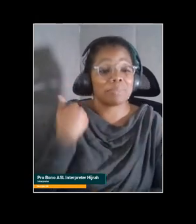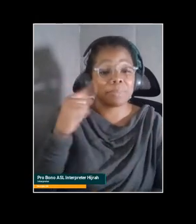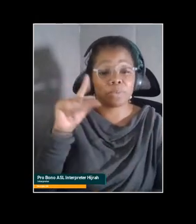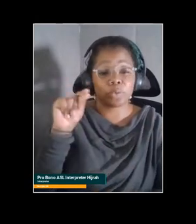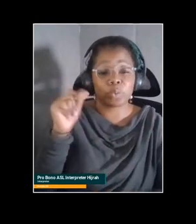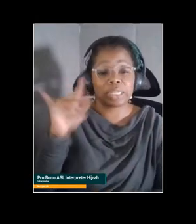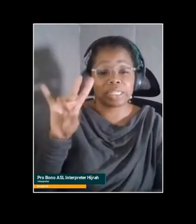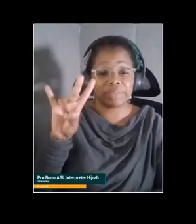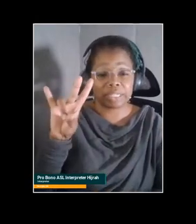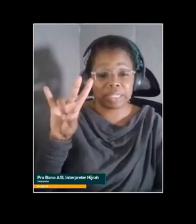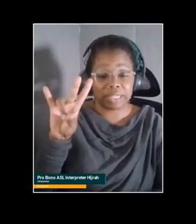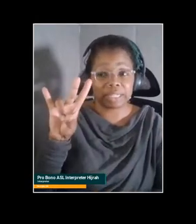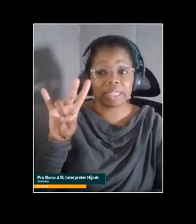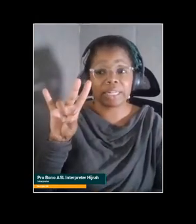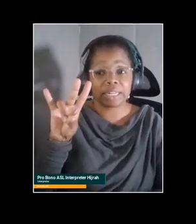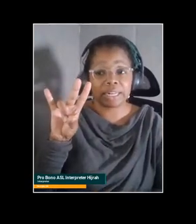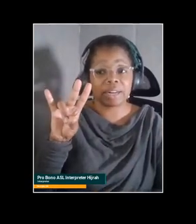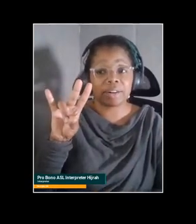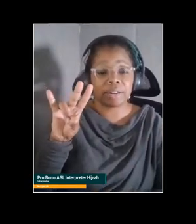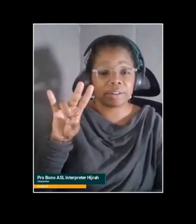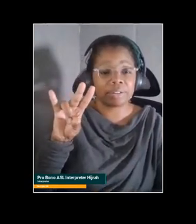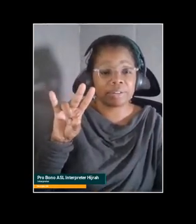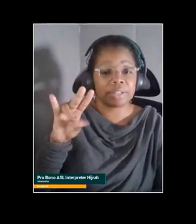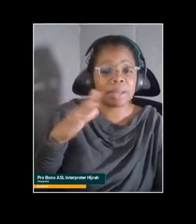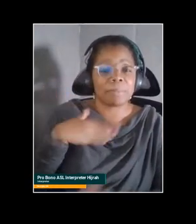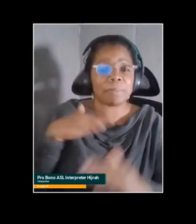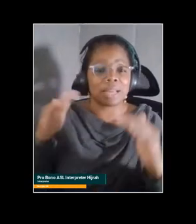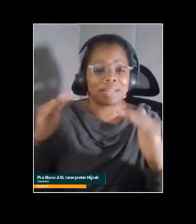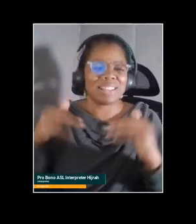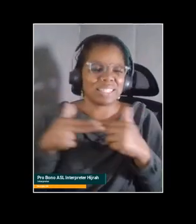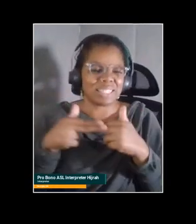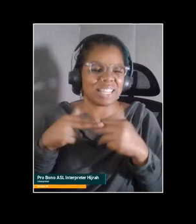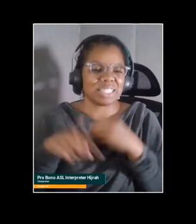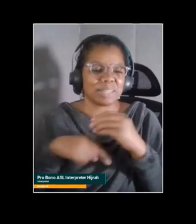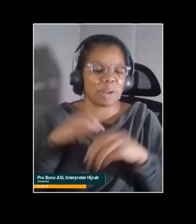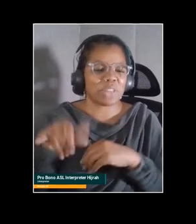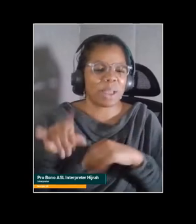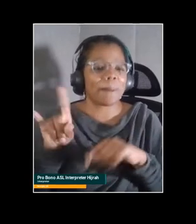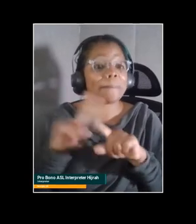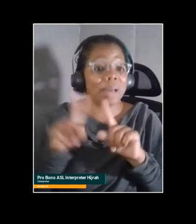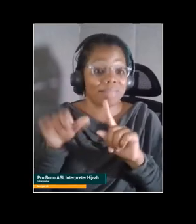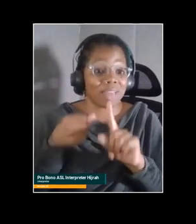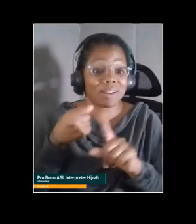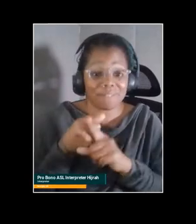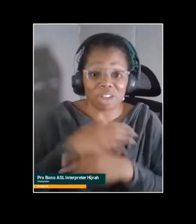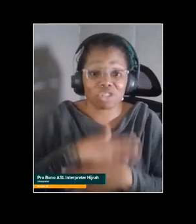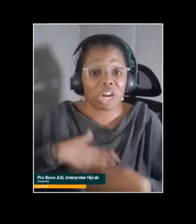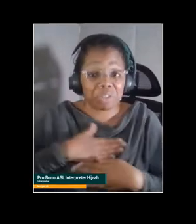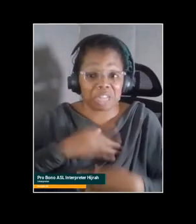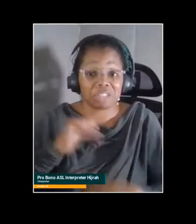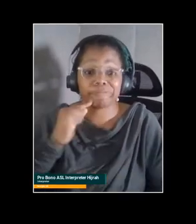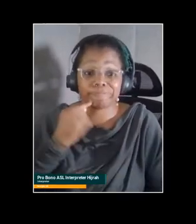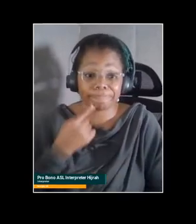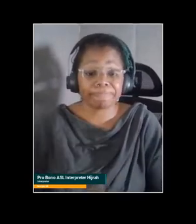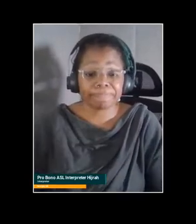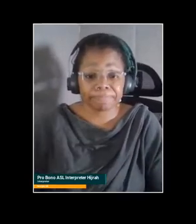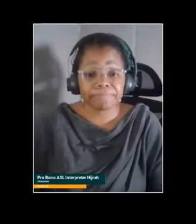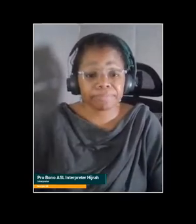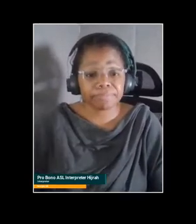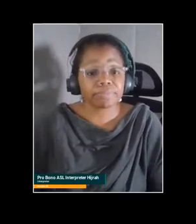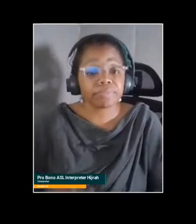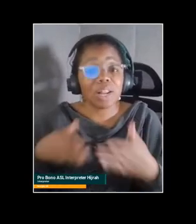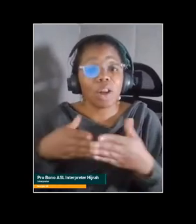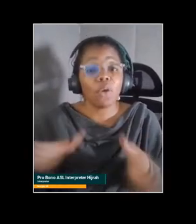that, well, I've got my next slide on that, but that did affect recreation considerably. So